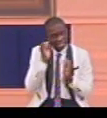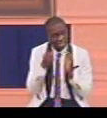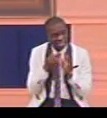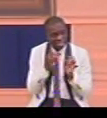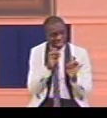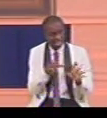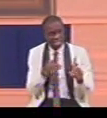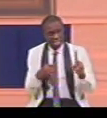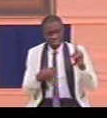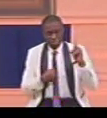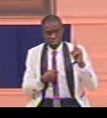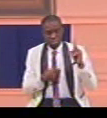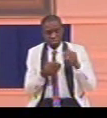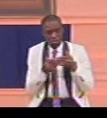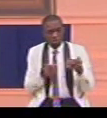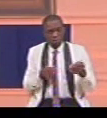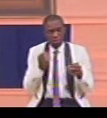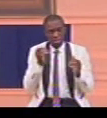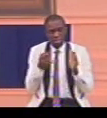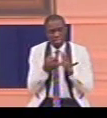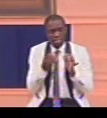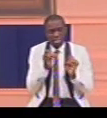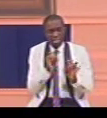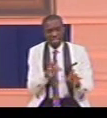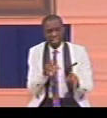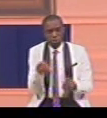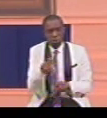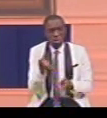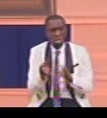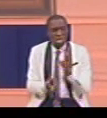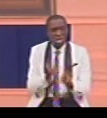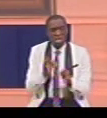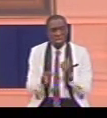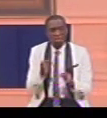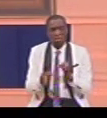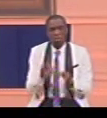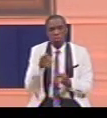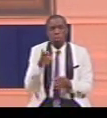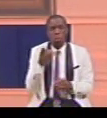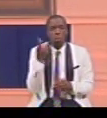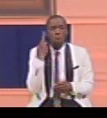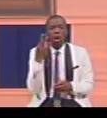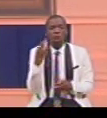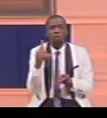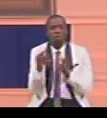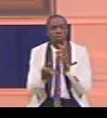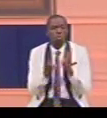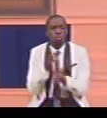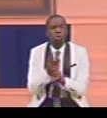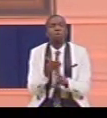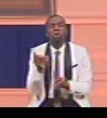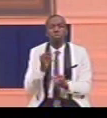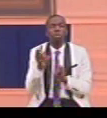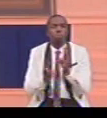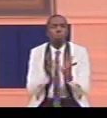was the world the world would have loved his soul but because he are not of the world you see how